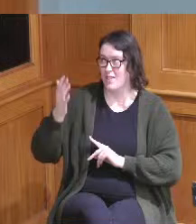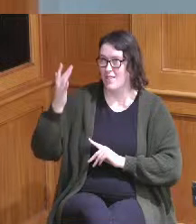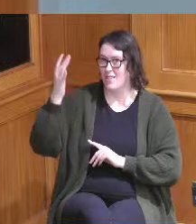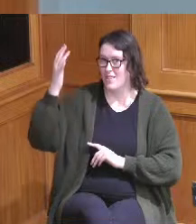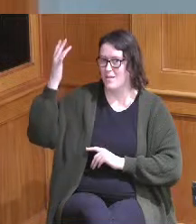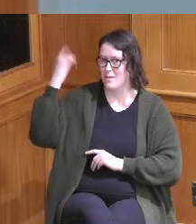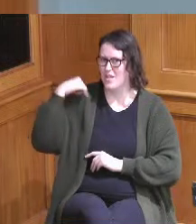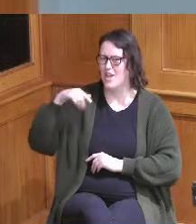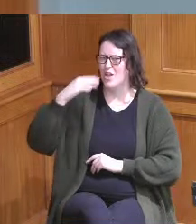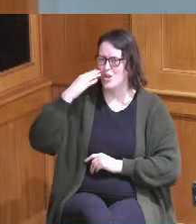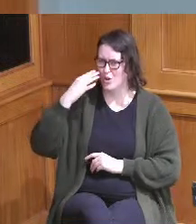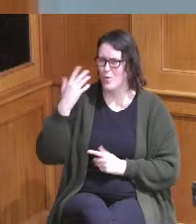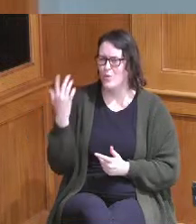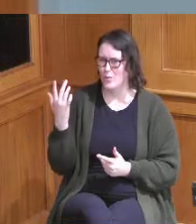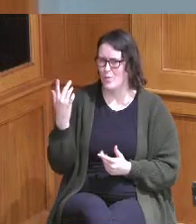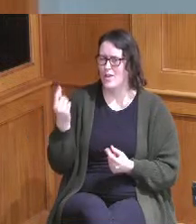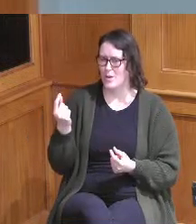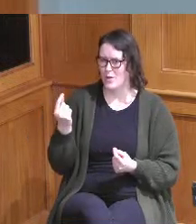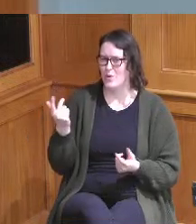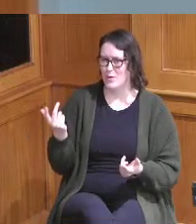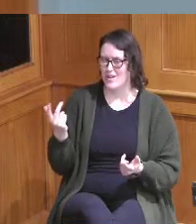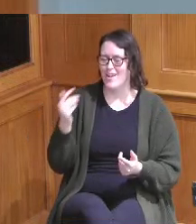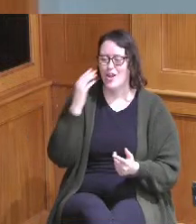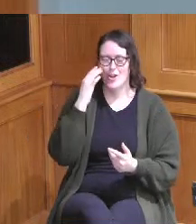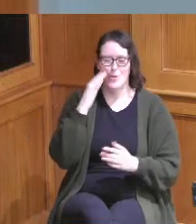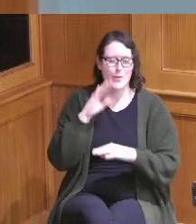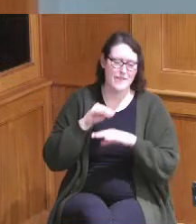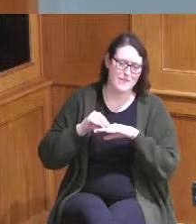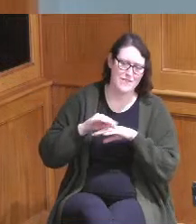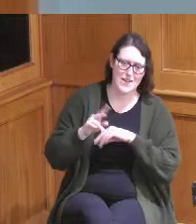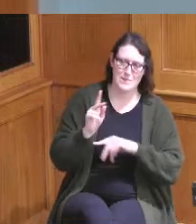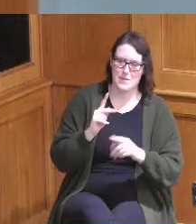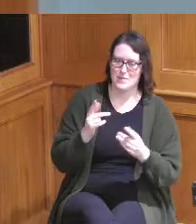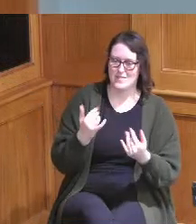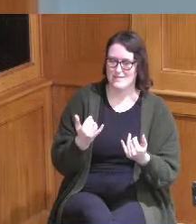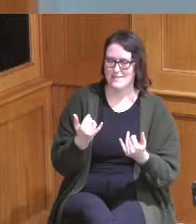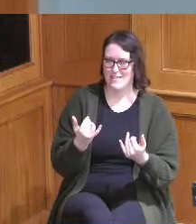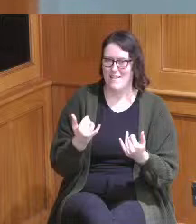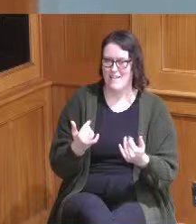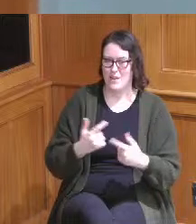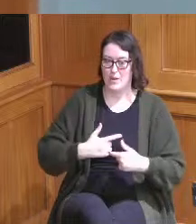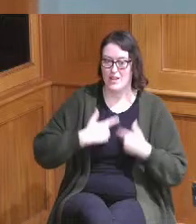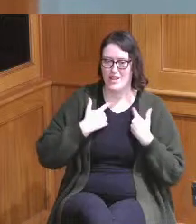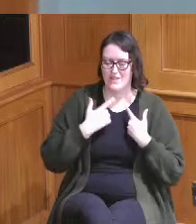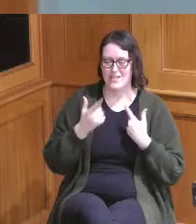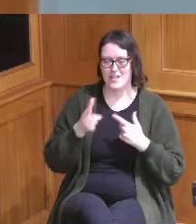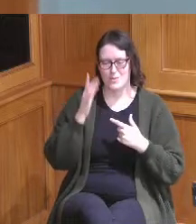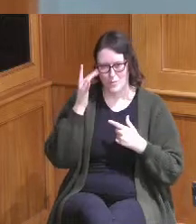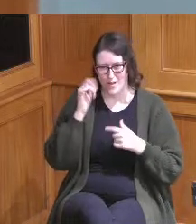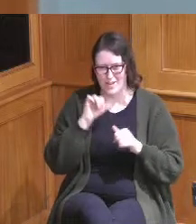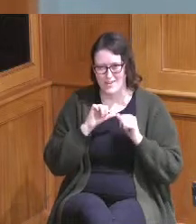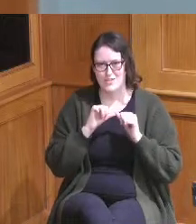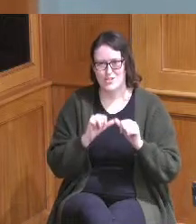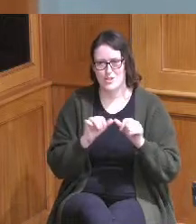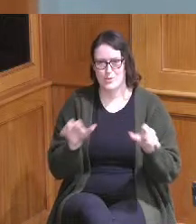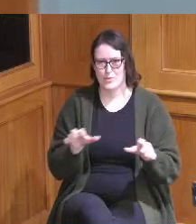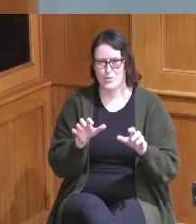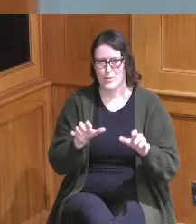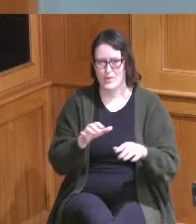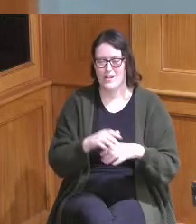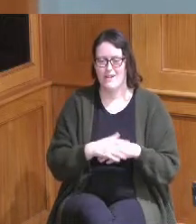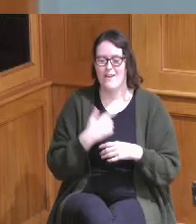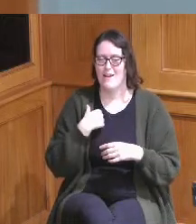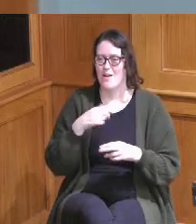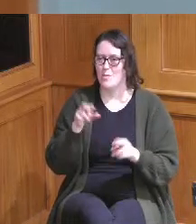doing. They knew it would affect the people's lives that was living today. And that's why they continue to do it. And I'm hoping